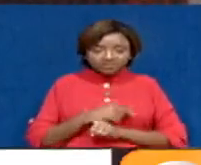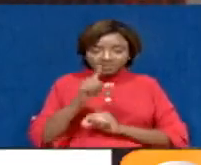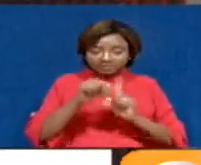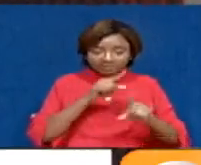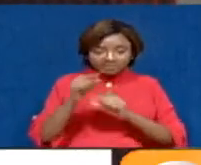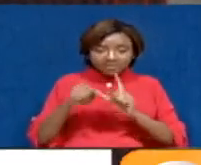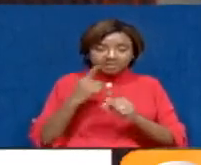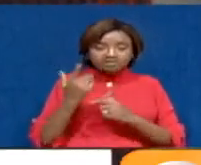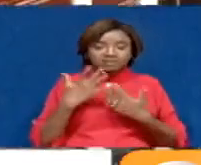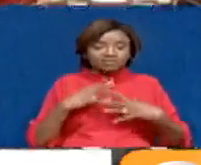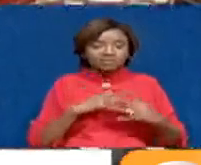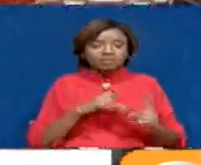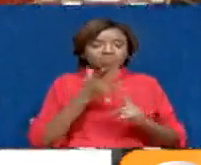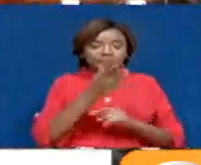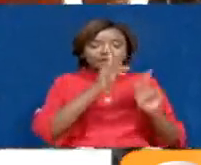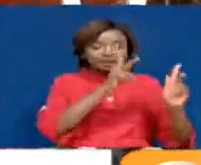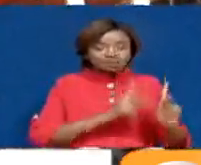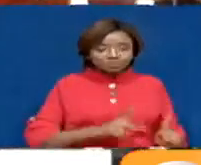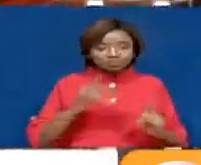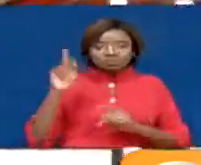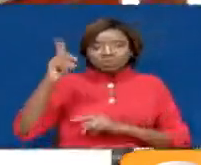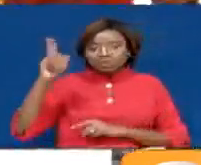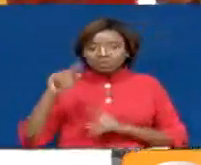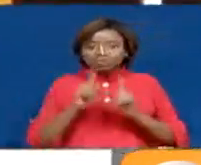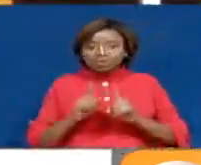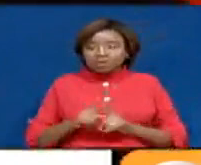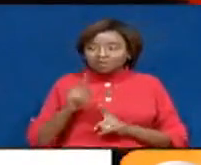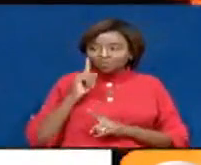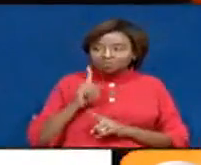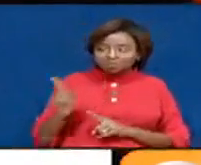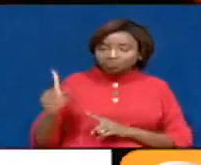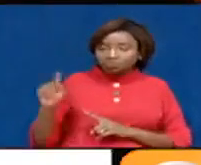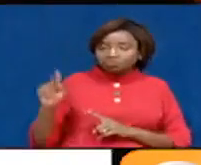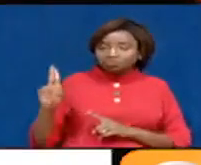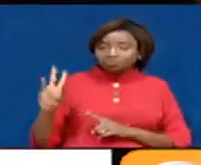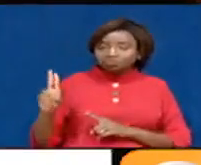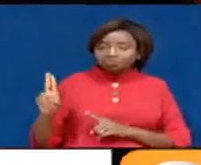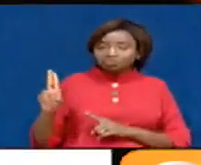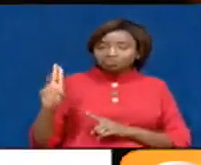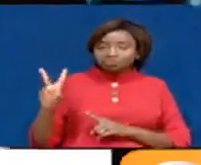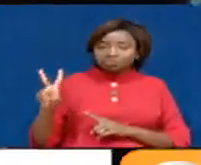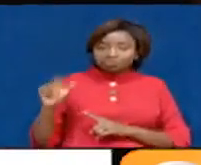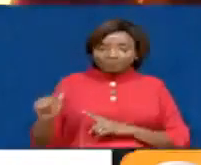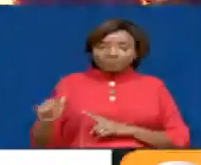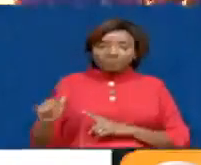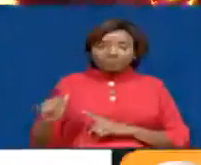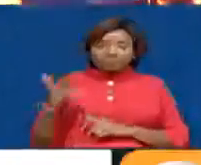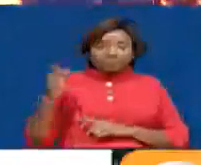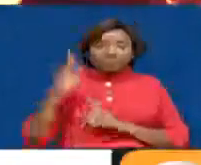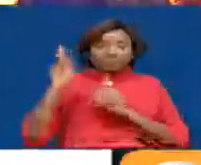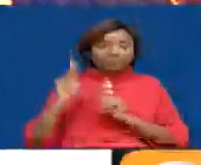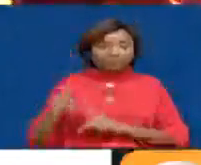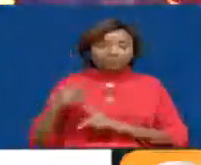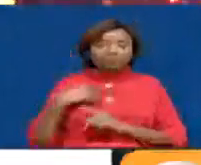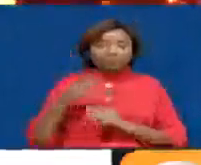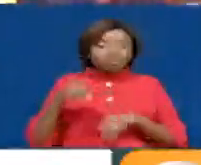took the stage in Kisumu and Nairobi counties with celebrated presenter William Tuva, who was headlining the event in Kisumu, also expected